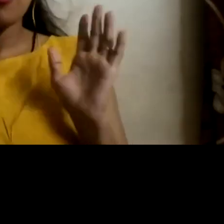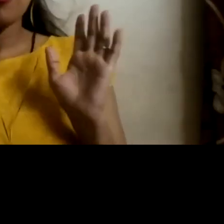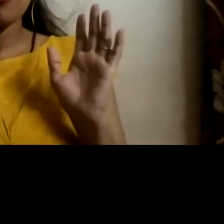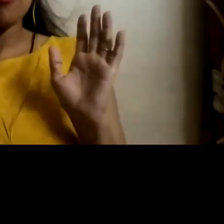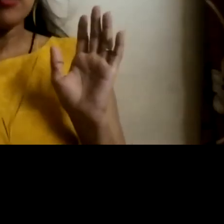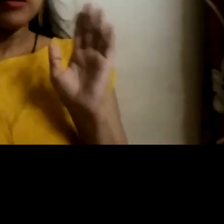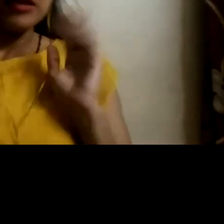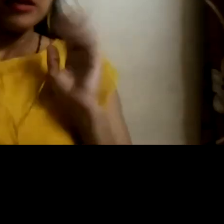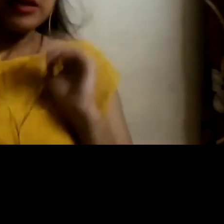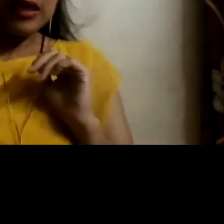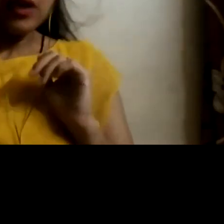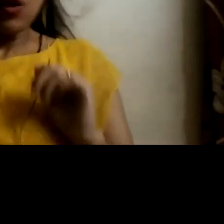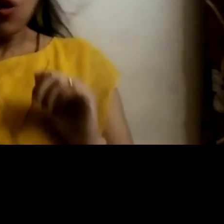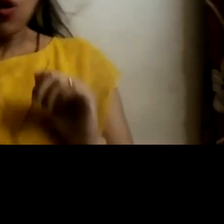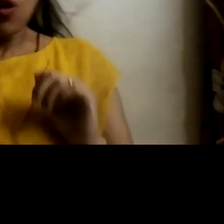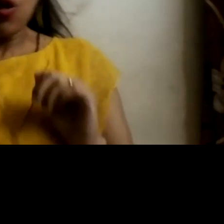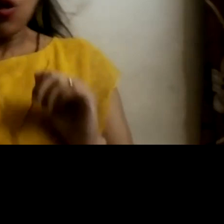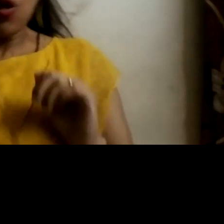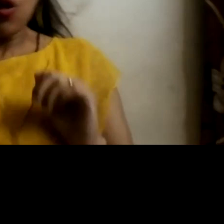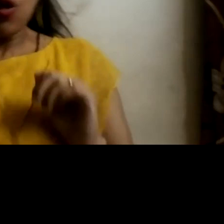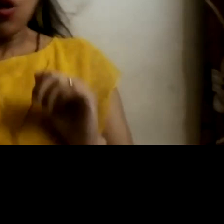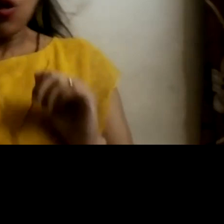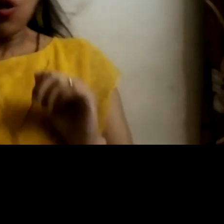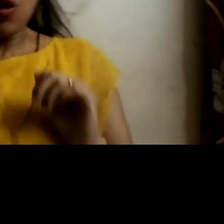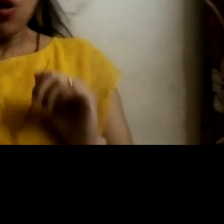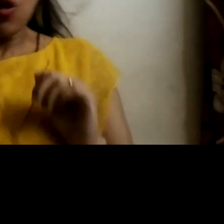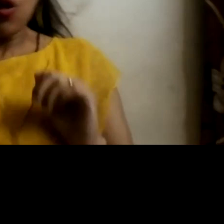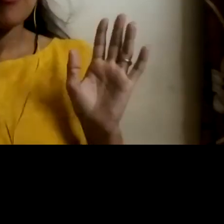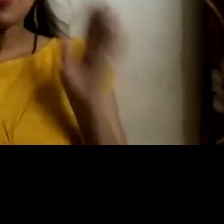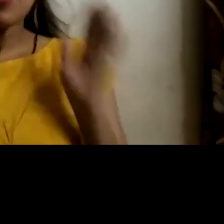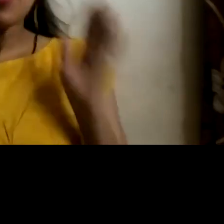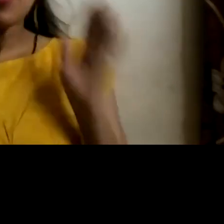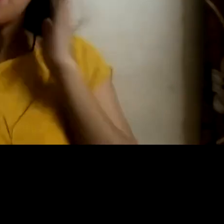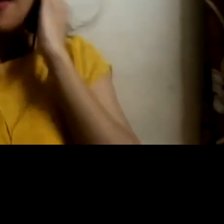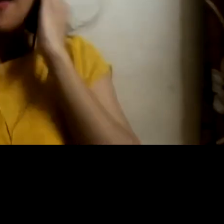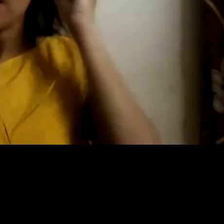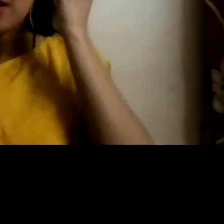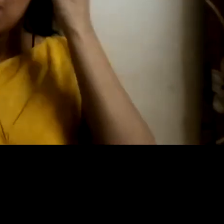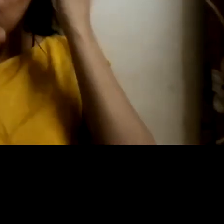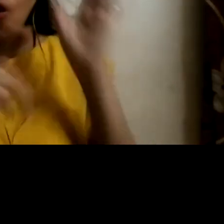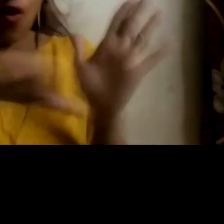And I believe there are overlaps between both these laws.